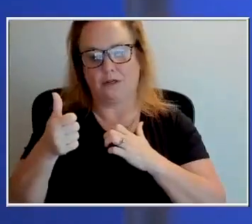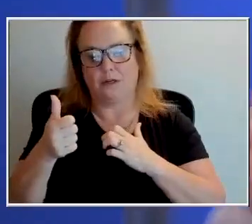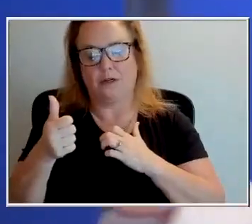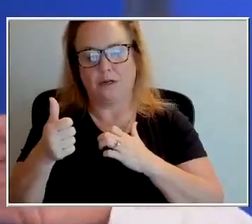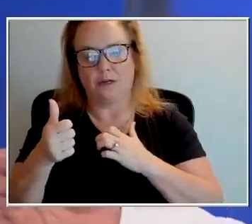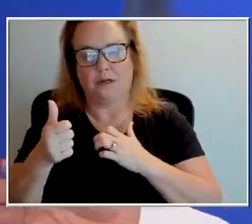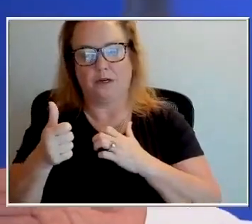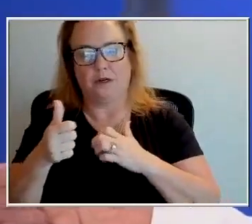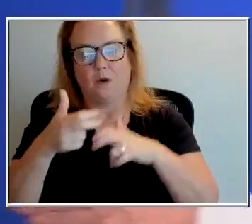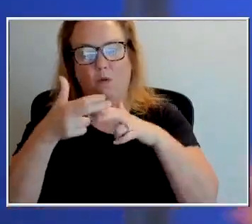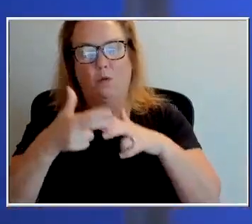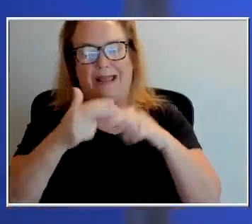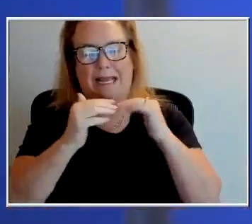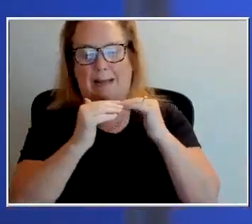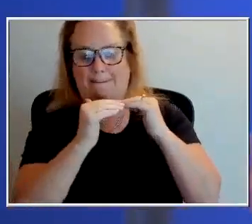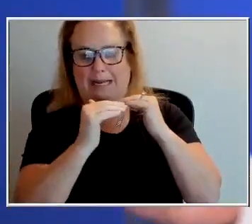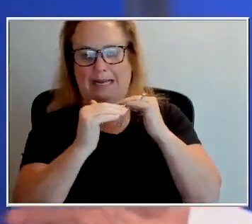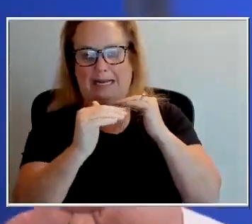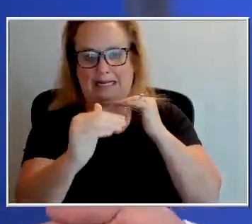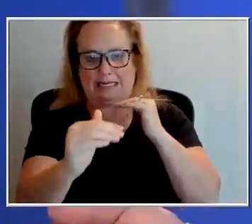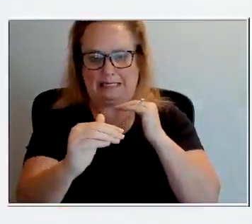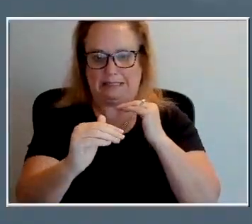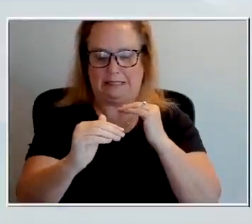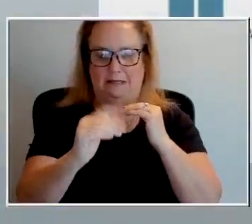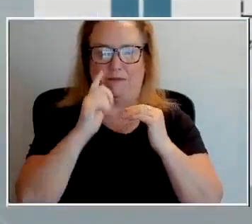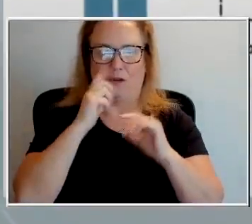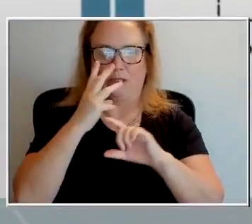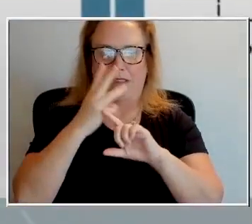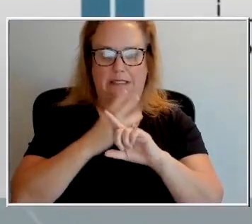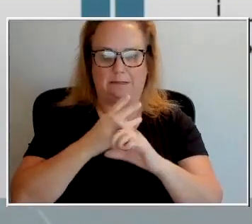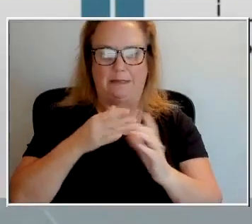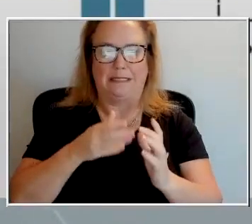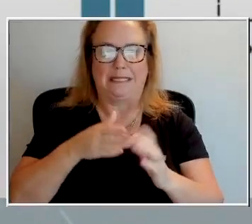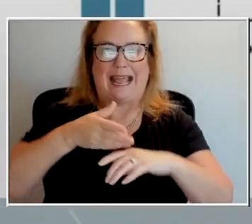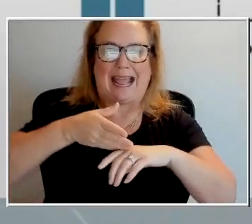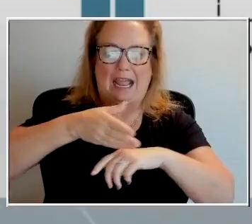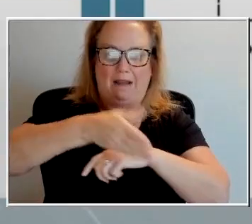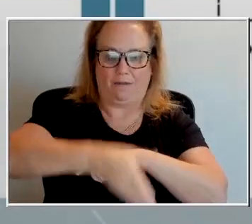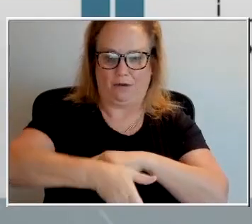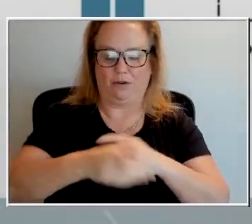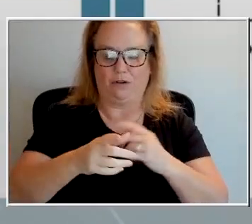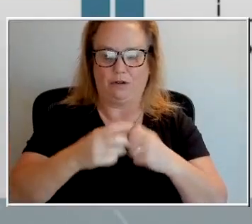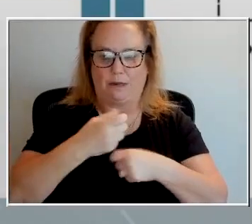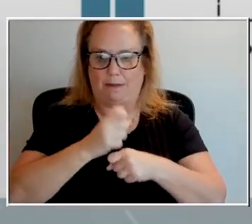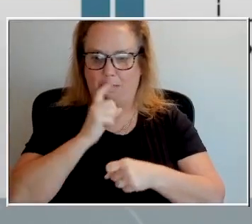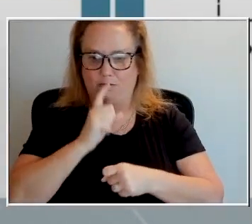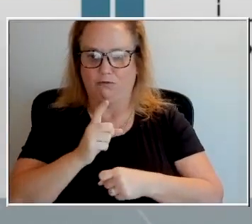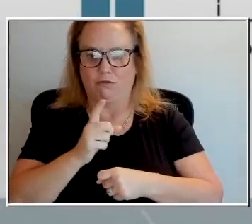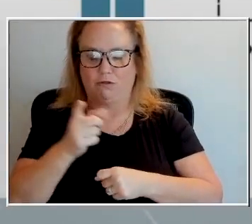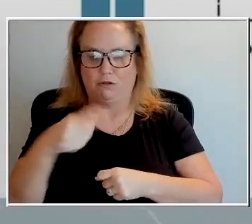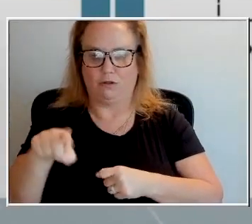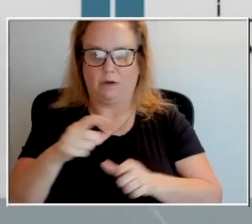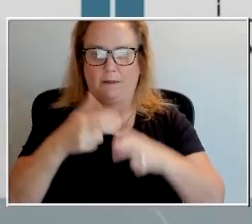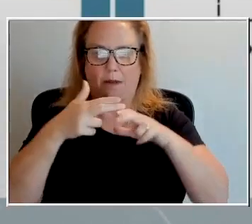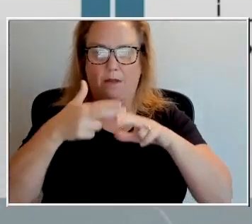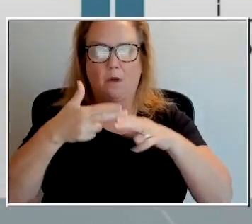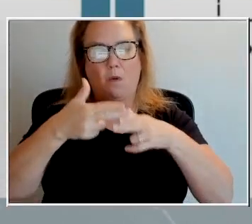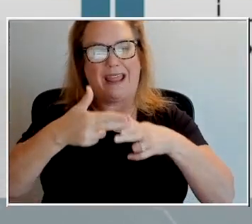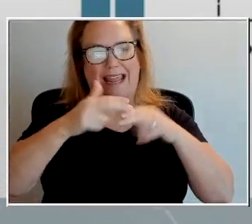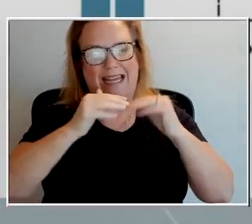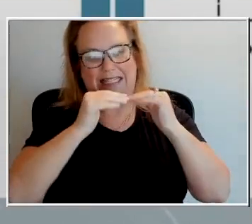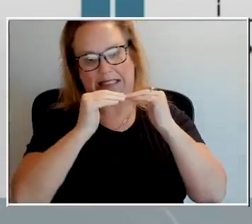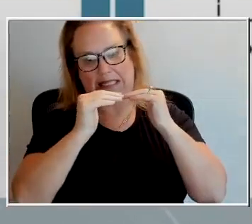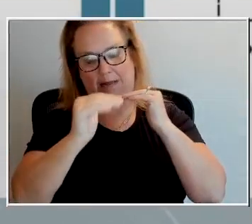a weight maintenance for 6 months after the surgery, just to make sure that we keep the weight stable. A lot of the